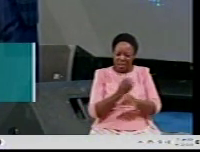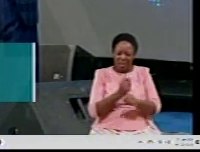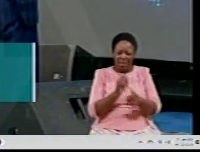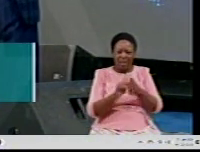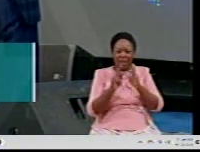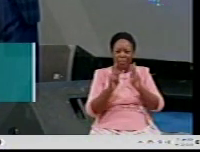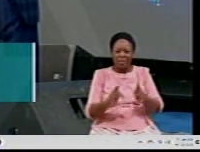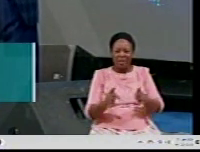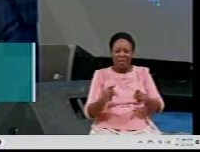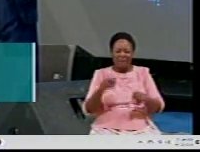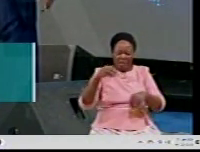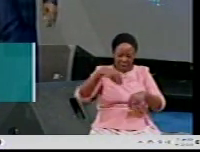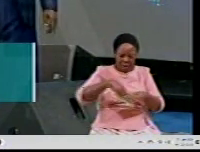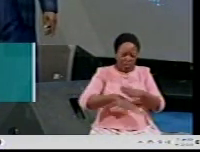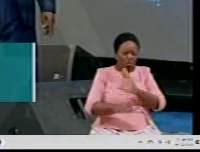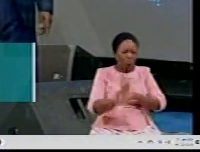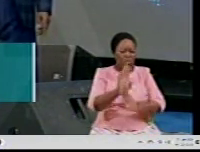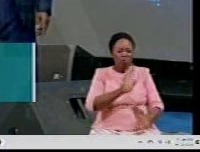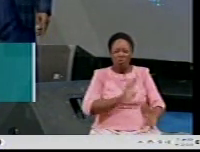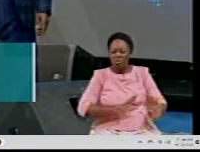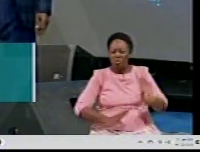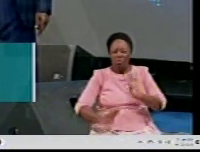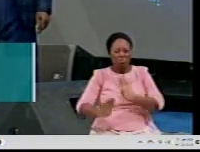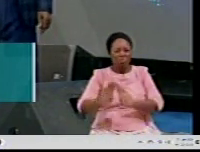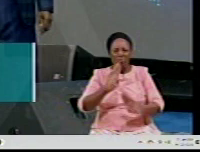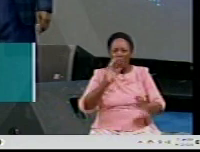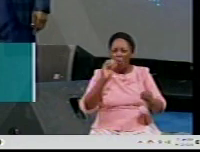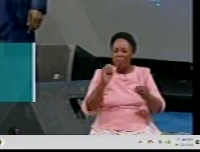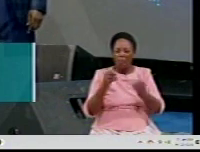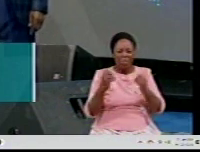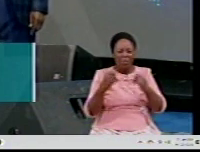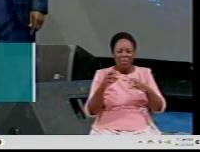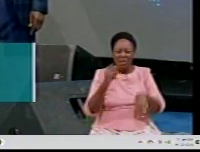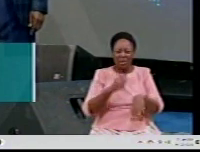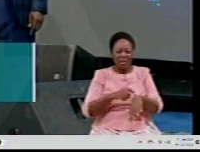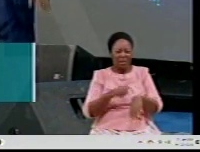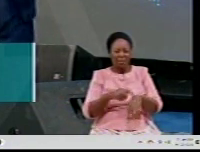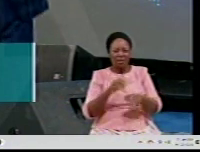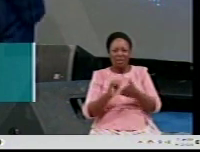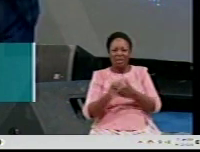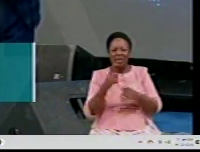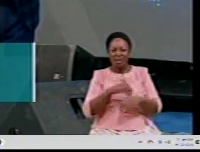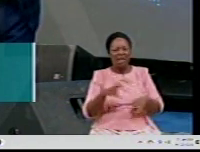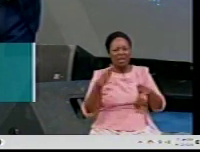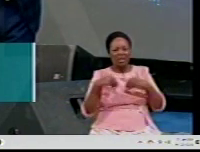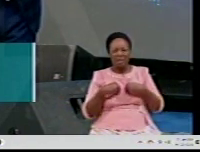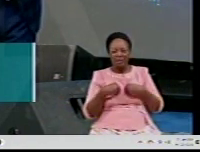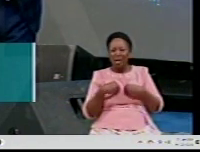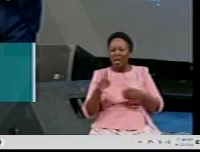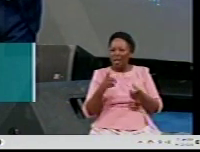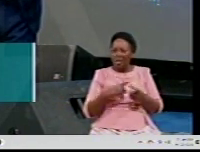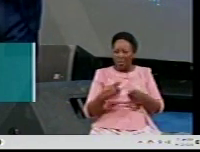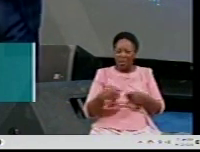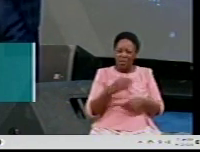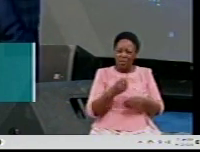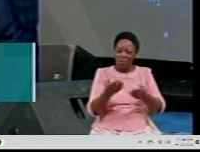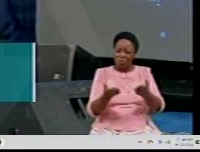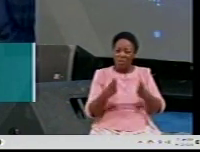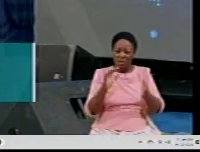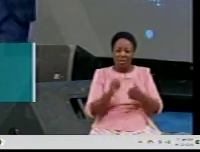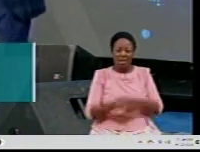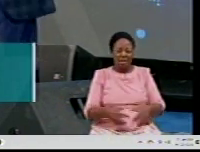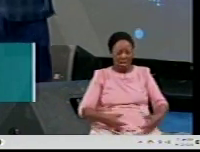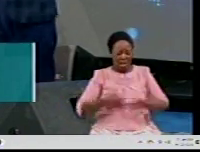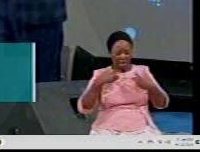into trouble more times than he can bear. And he wants that anger